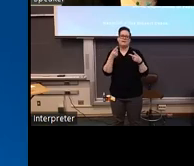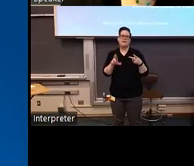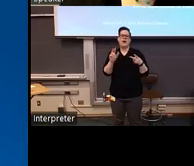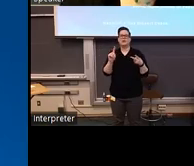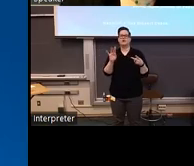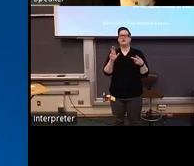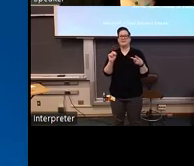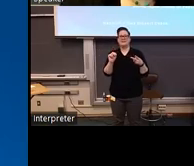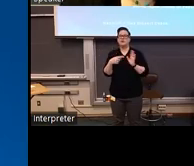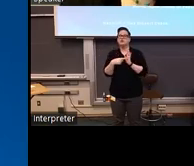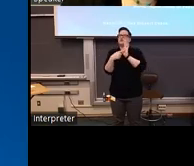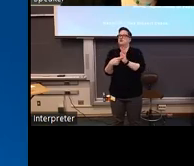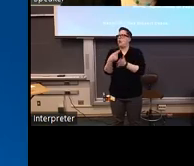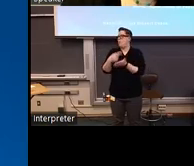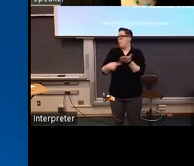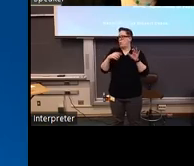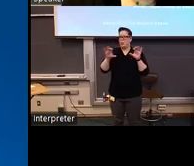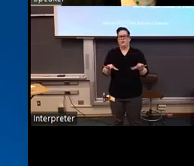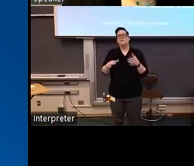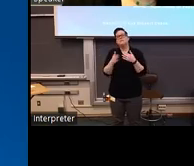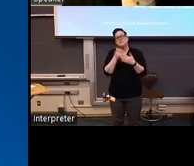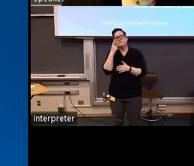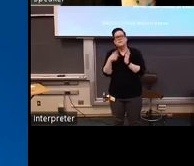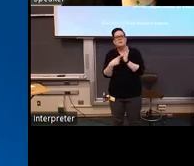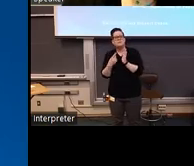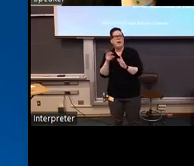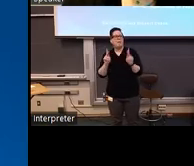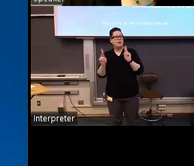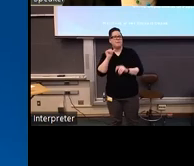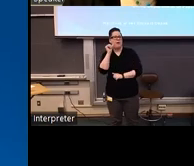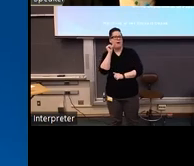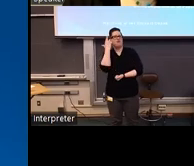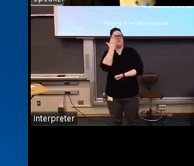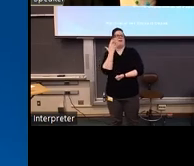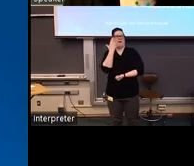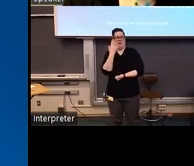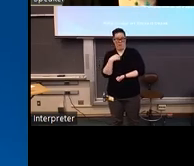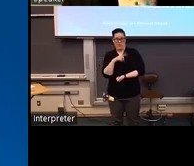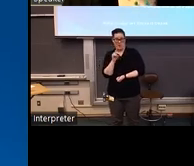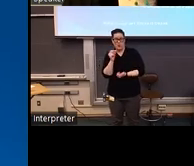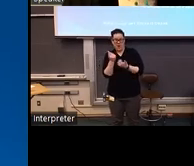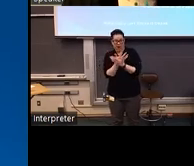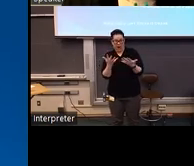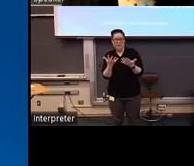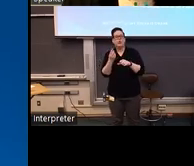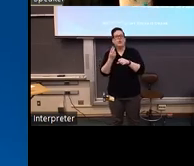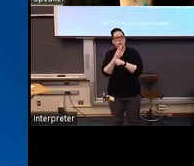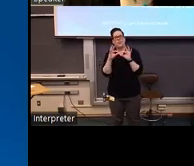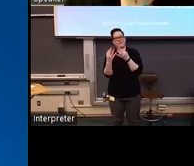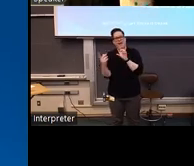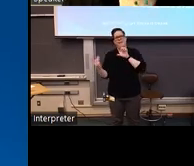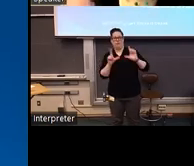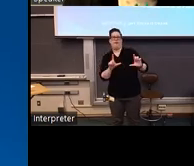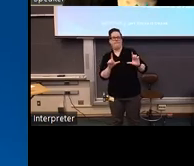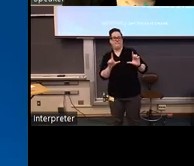you what we do, even though sometimes people don't realize that we do everything with a family frame when we're always talking